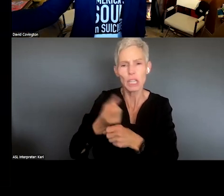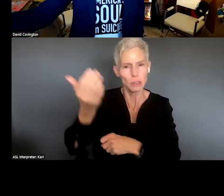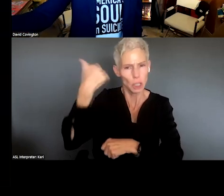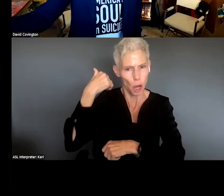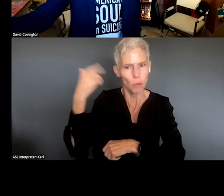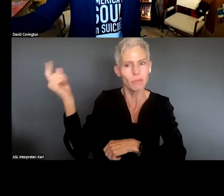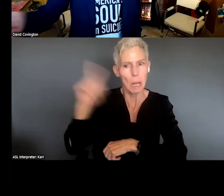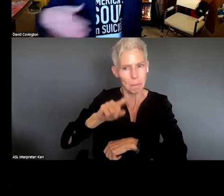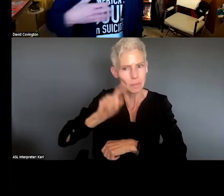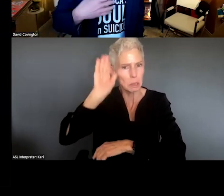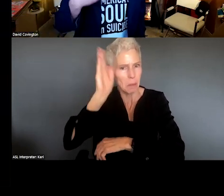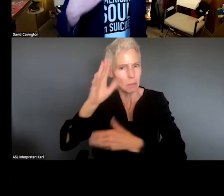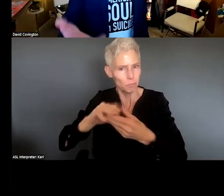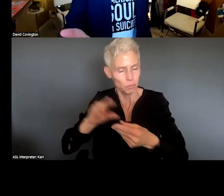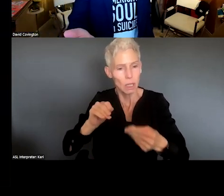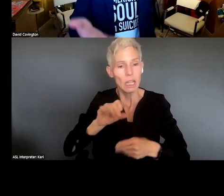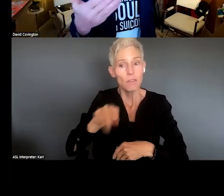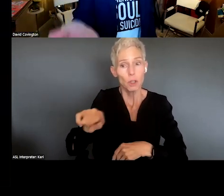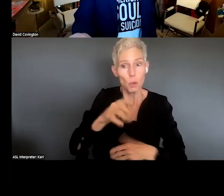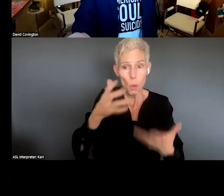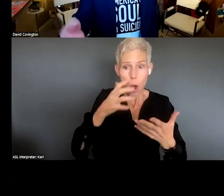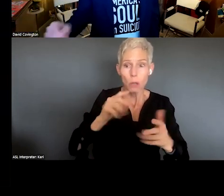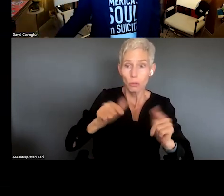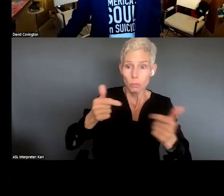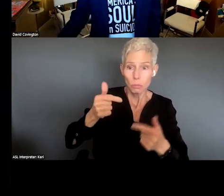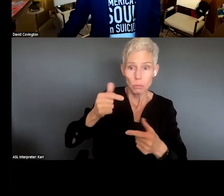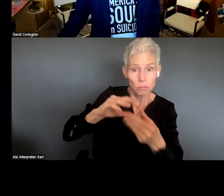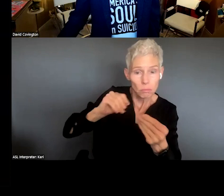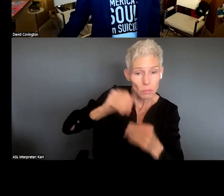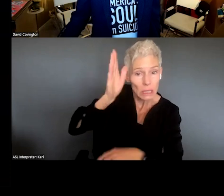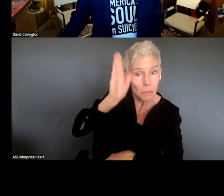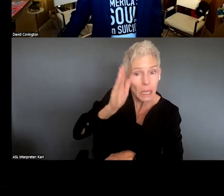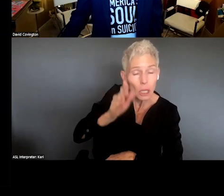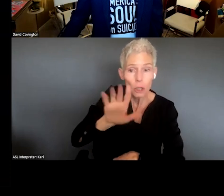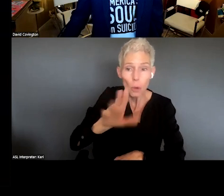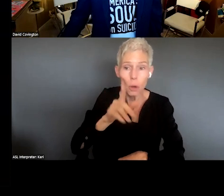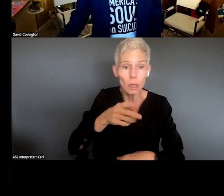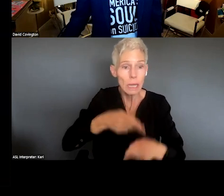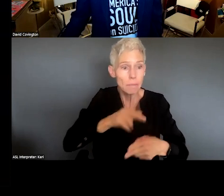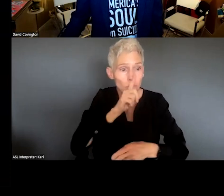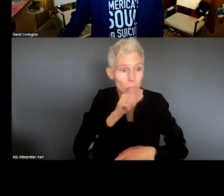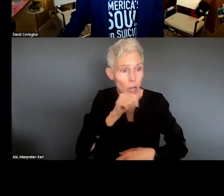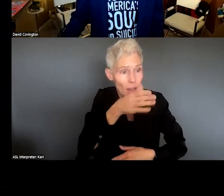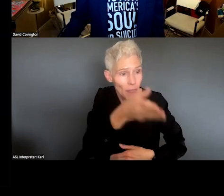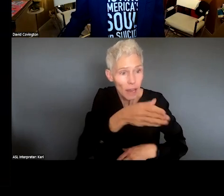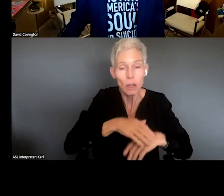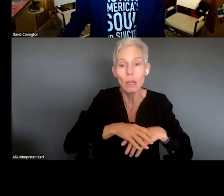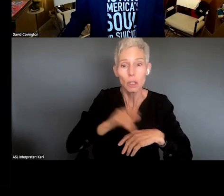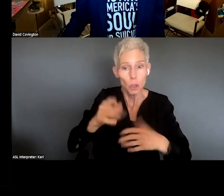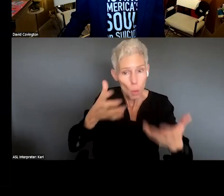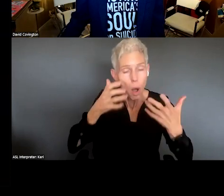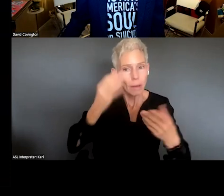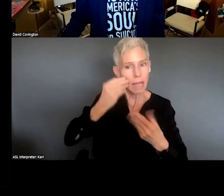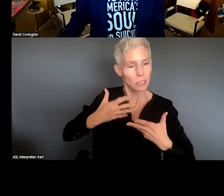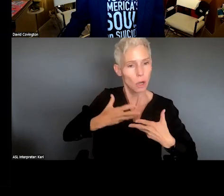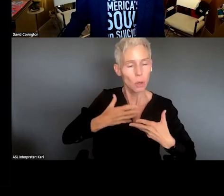haven't, you don't see your name up here, you have an idea that you would like to advance, or a topic or speaker, let us know. We